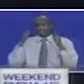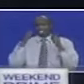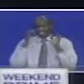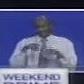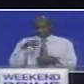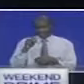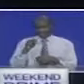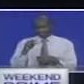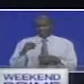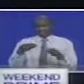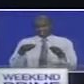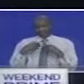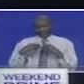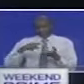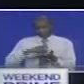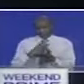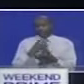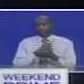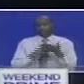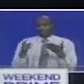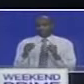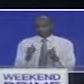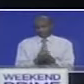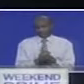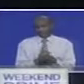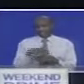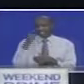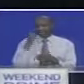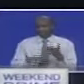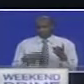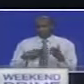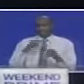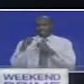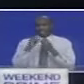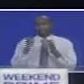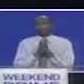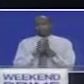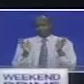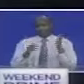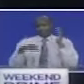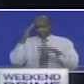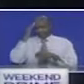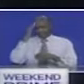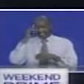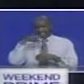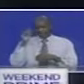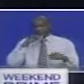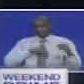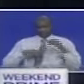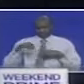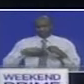not reached on their pay perks within 1 week. The dons are accusing the management of public universities of